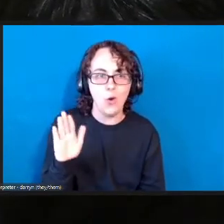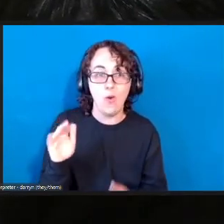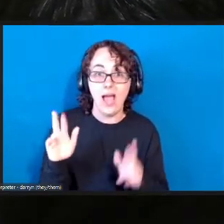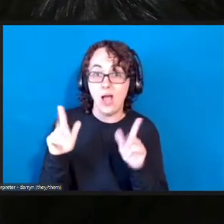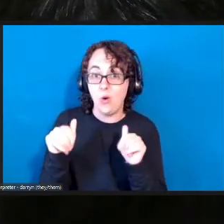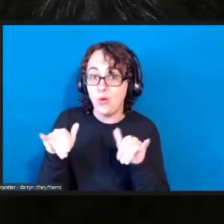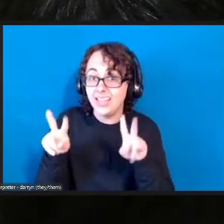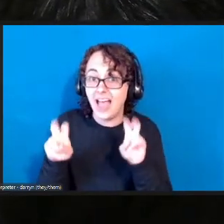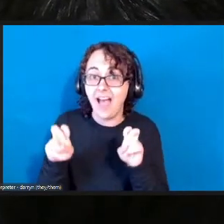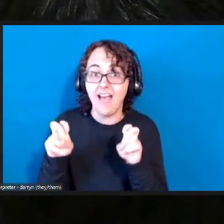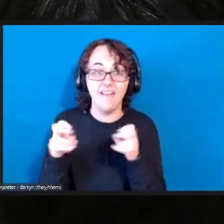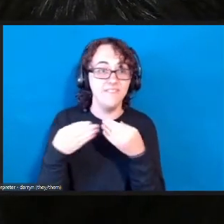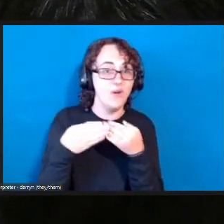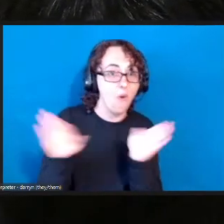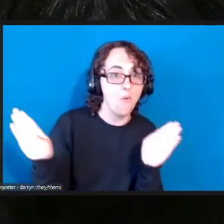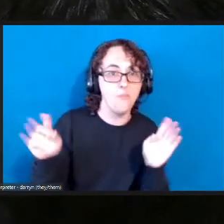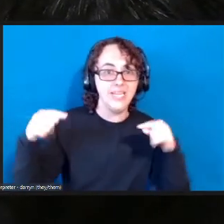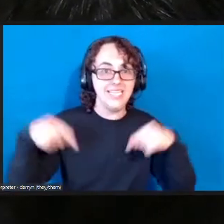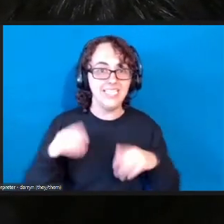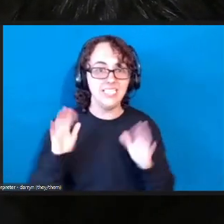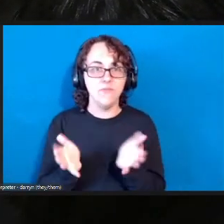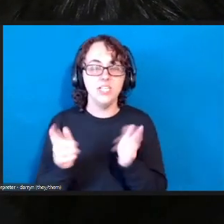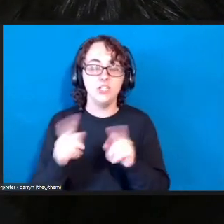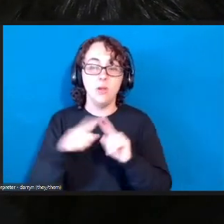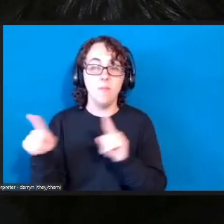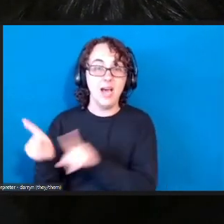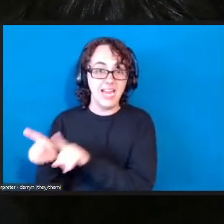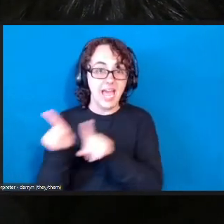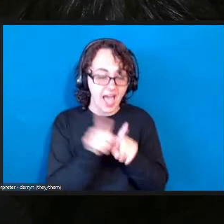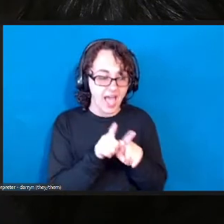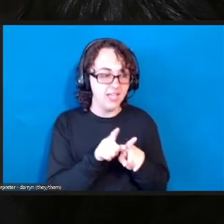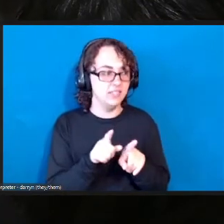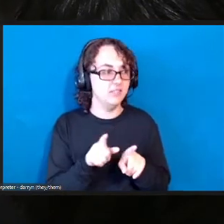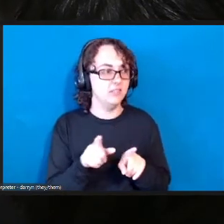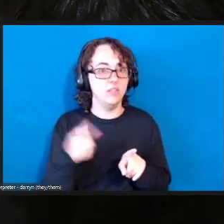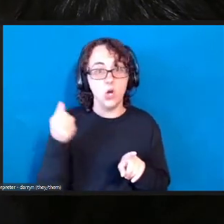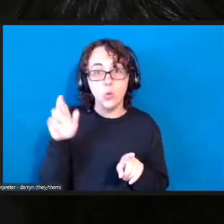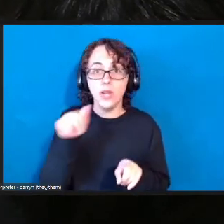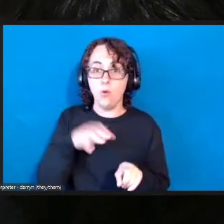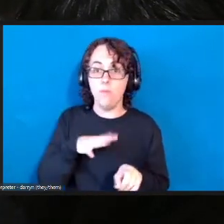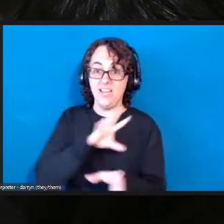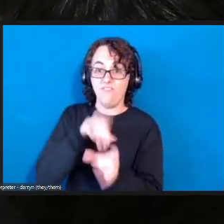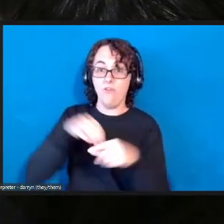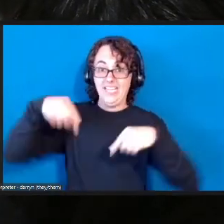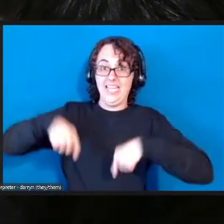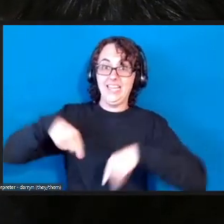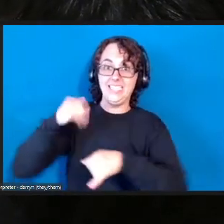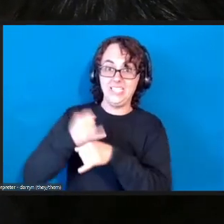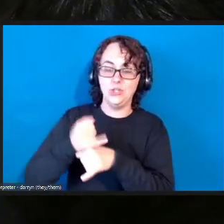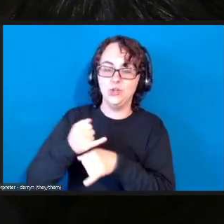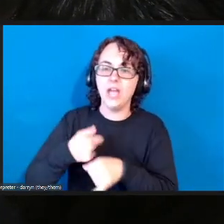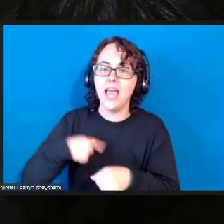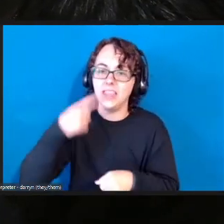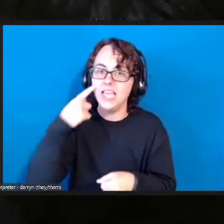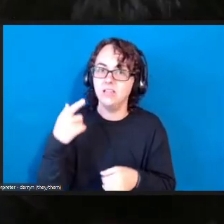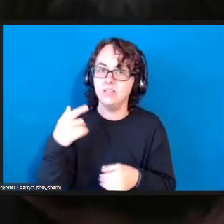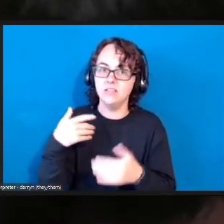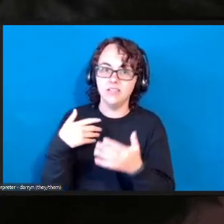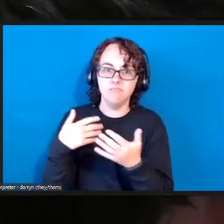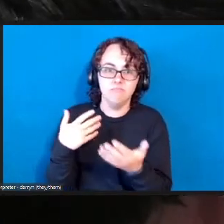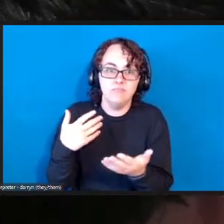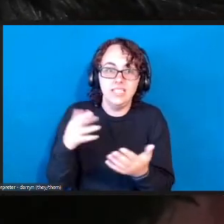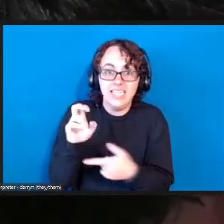also as a queer woman within this institution, I do want to name that I do think even large institutions get in the way.